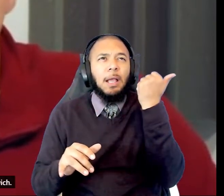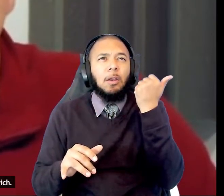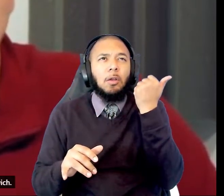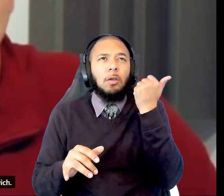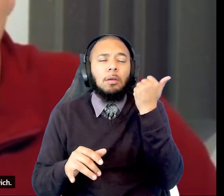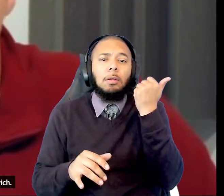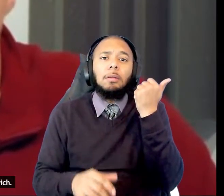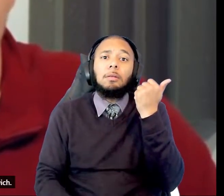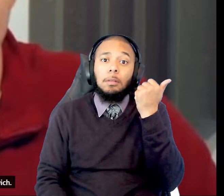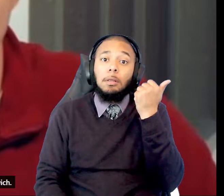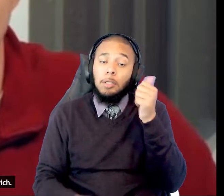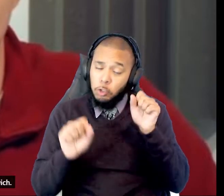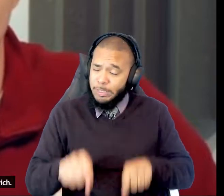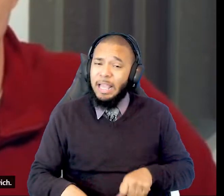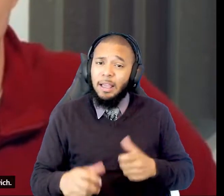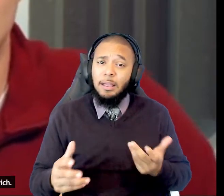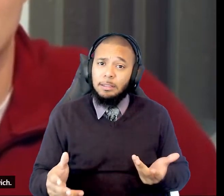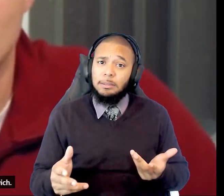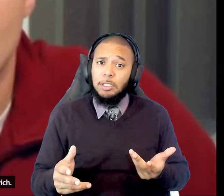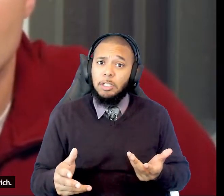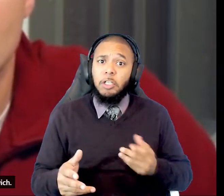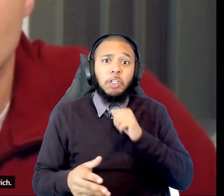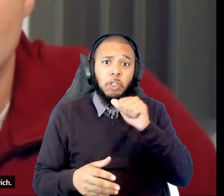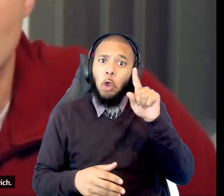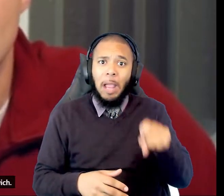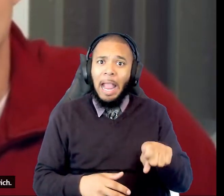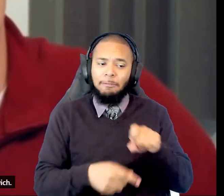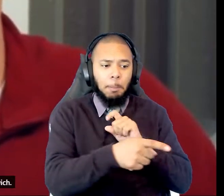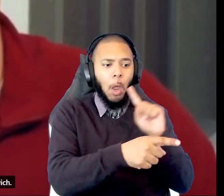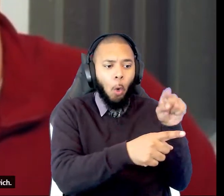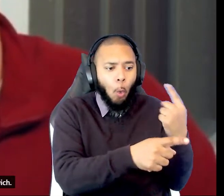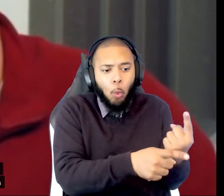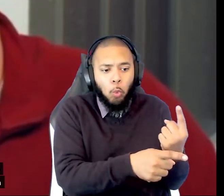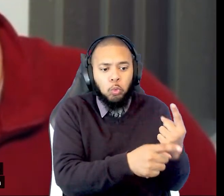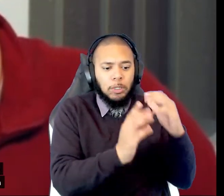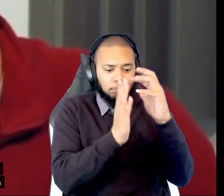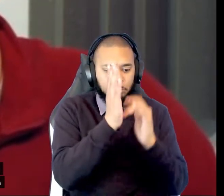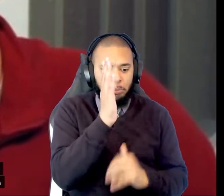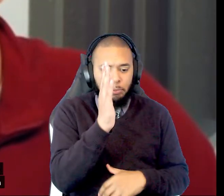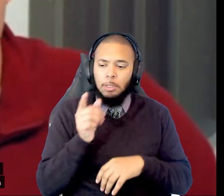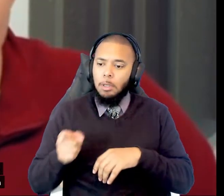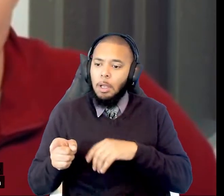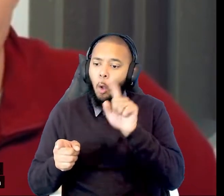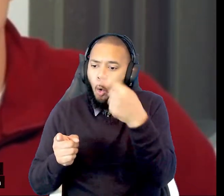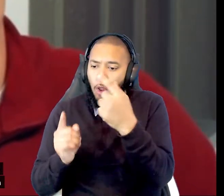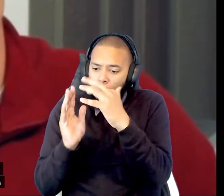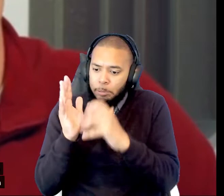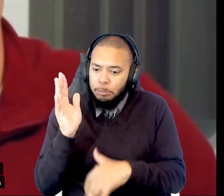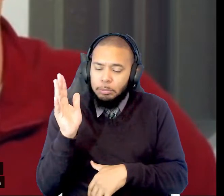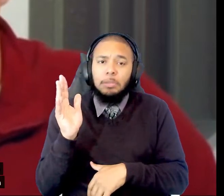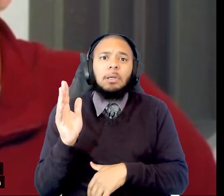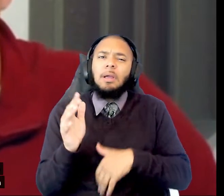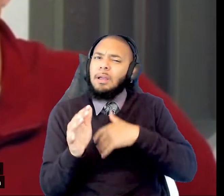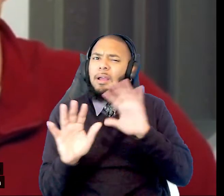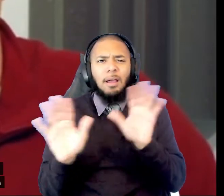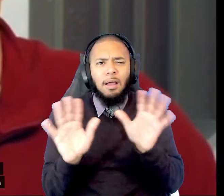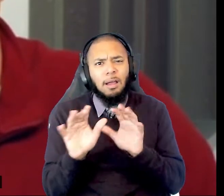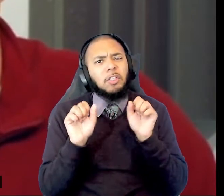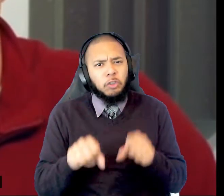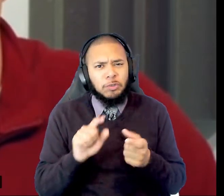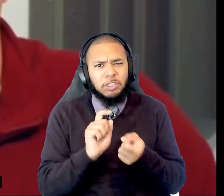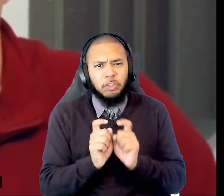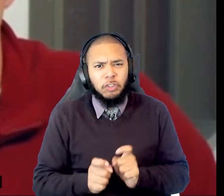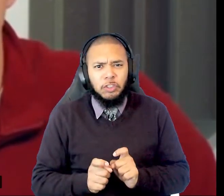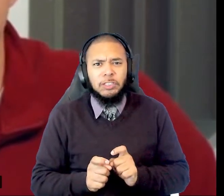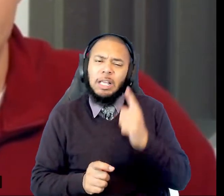You don't have to parallel them throughout an essay. Sometimes you can use argument sandwich. Sometimes you can use a data dump. That's on you. Stylistic choice. You're going